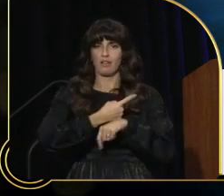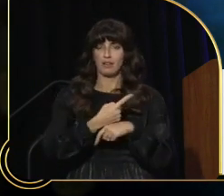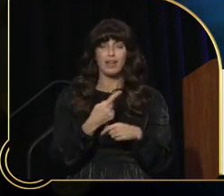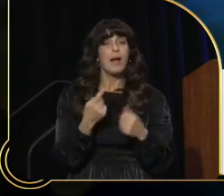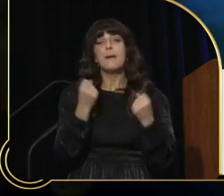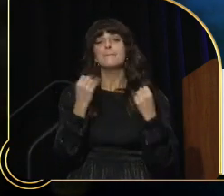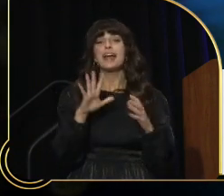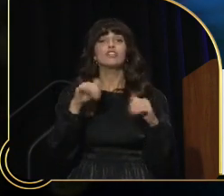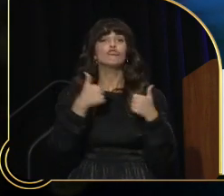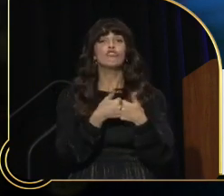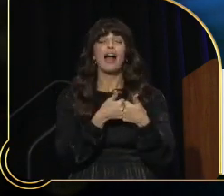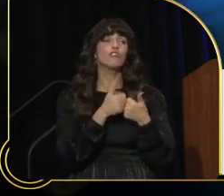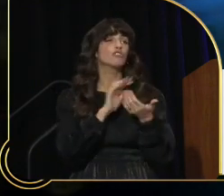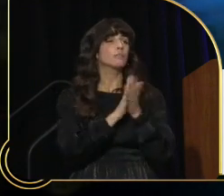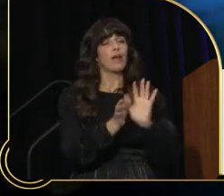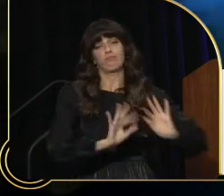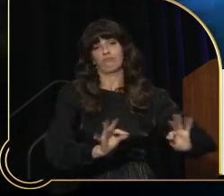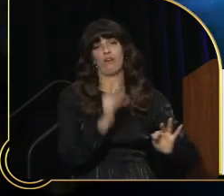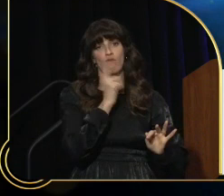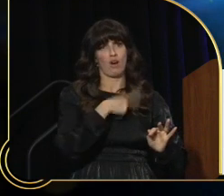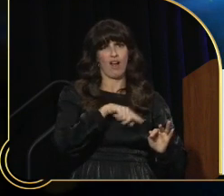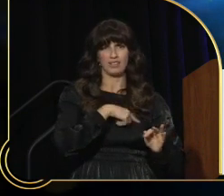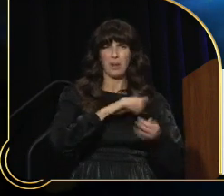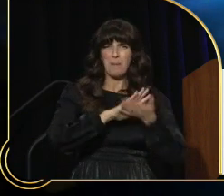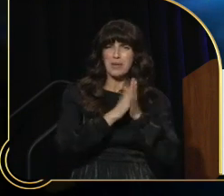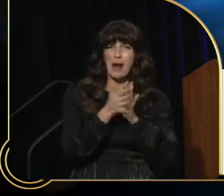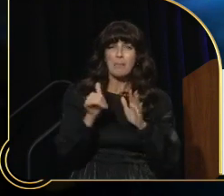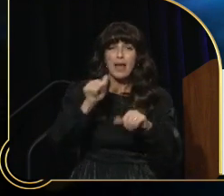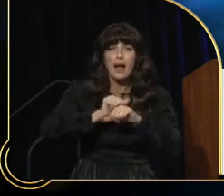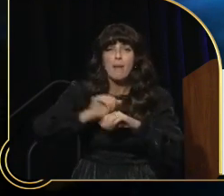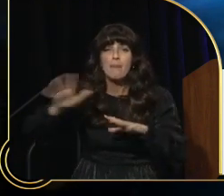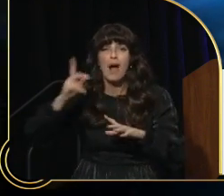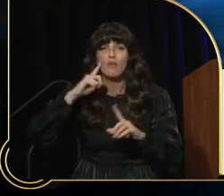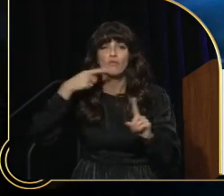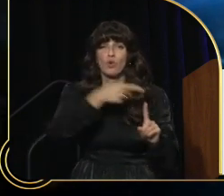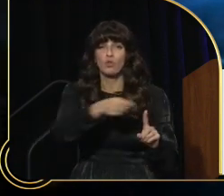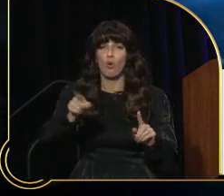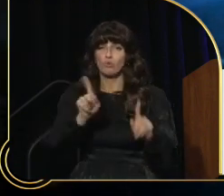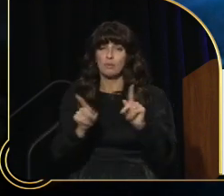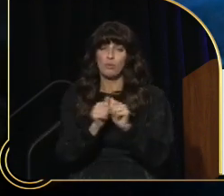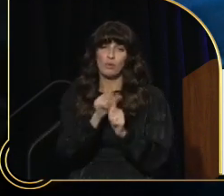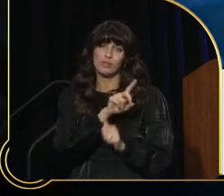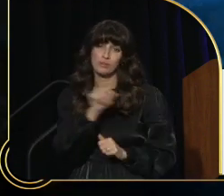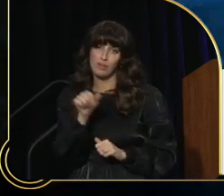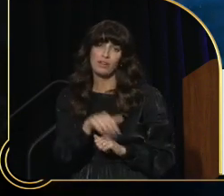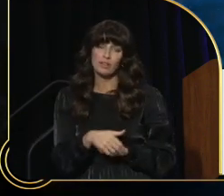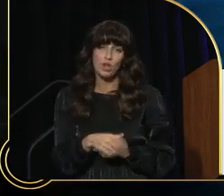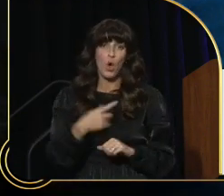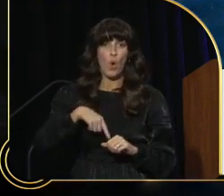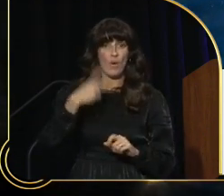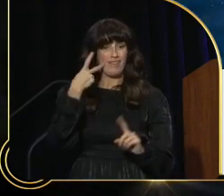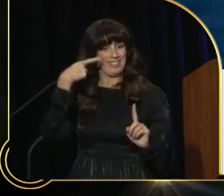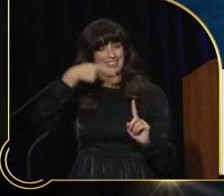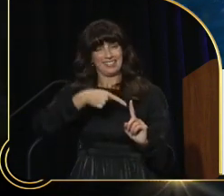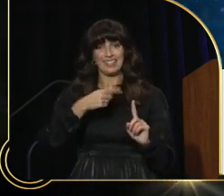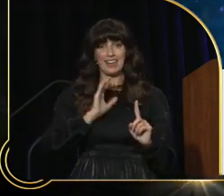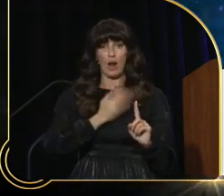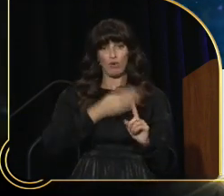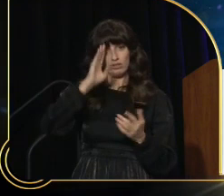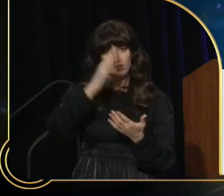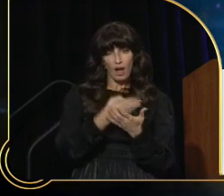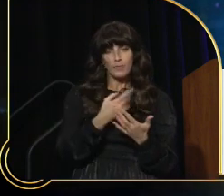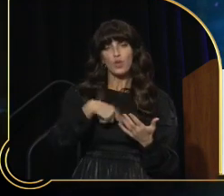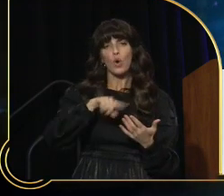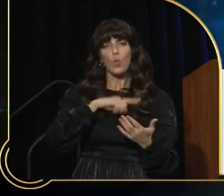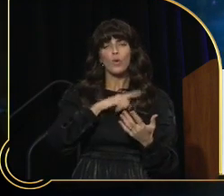of us become like Mount Everest for individuals with disabilities. And we've seen him, we've seen what he's done, and we've